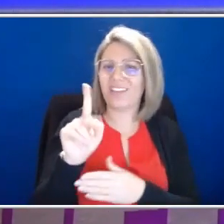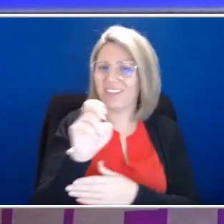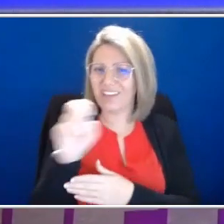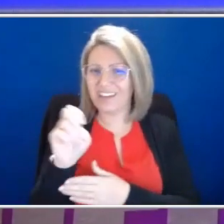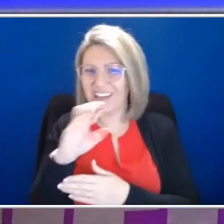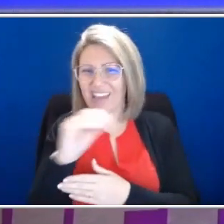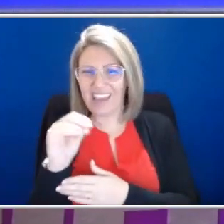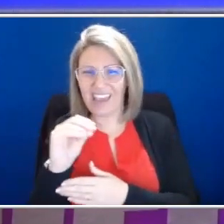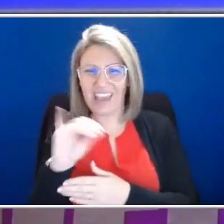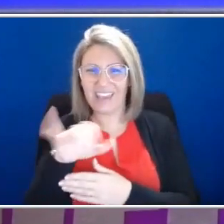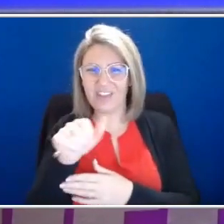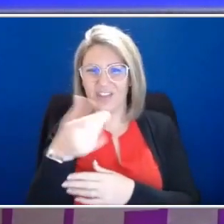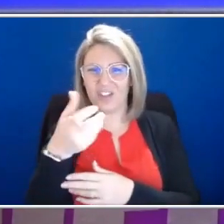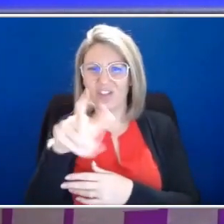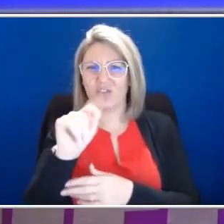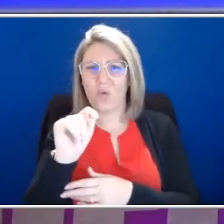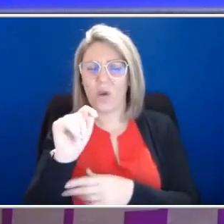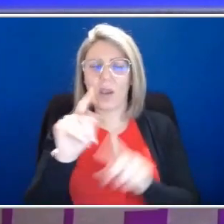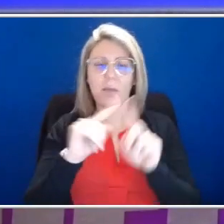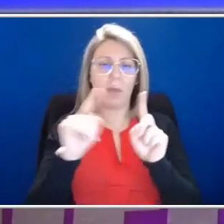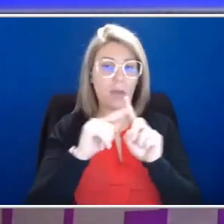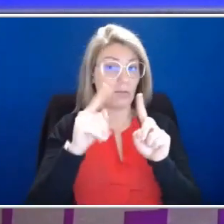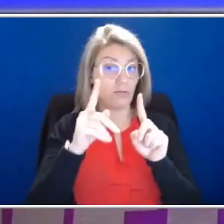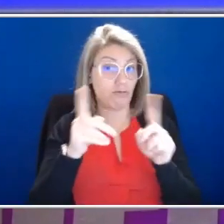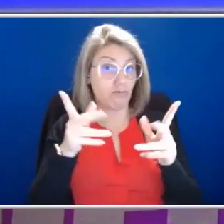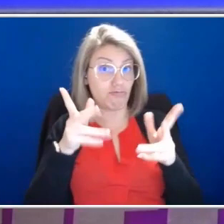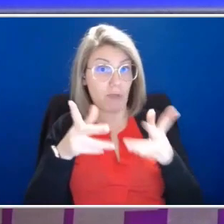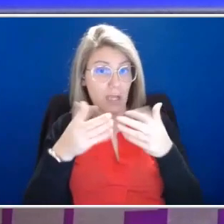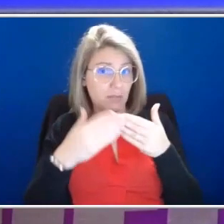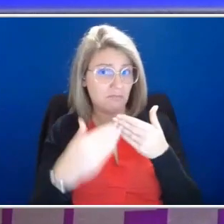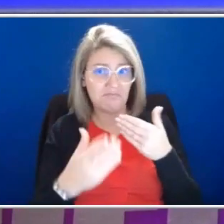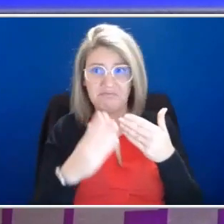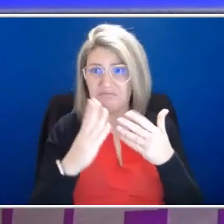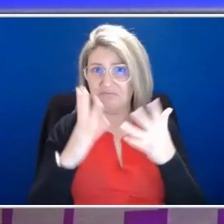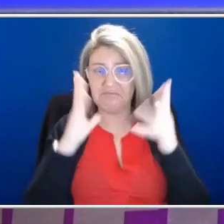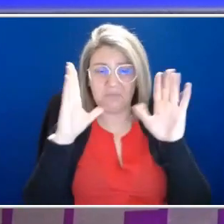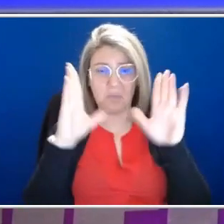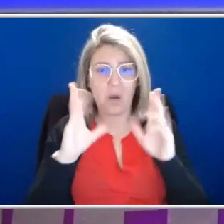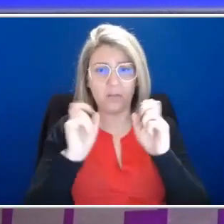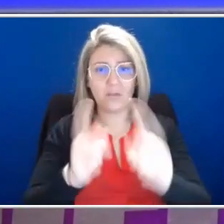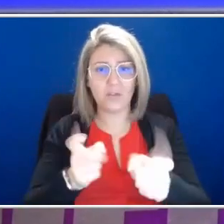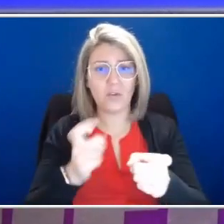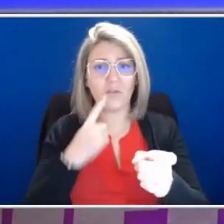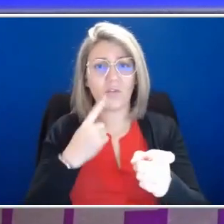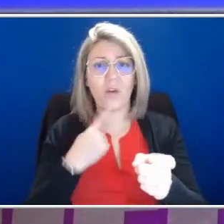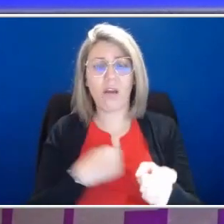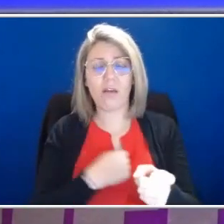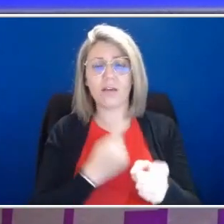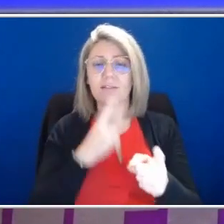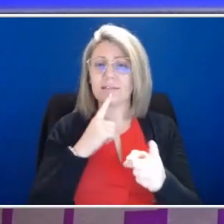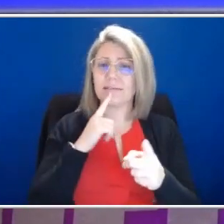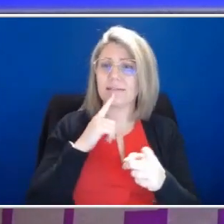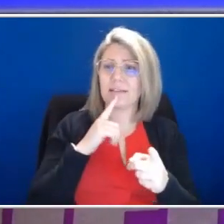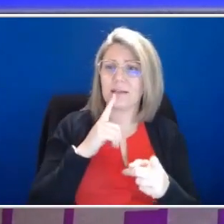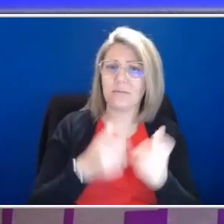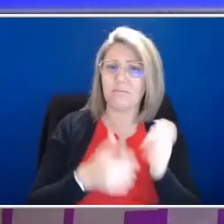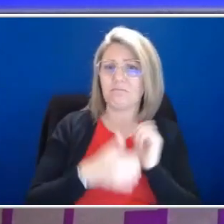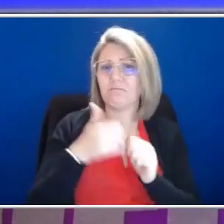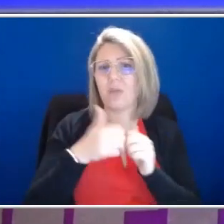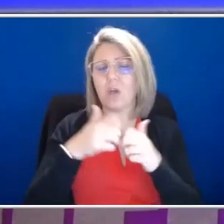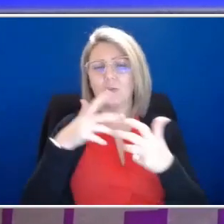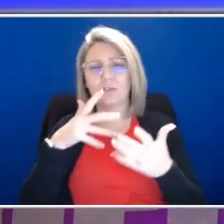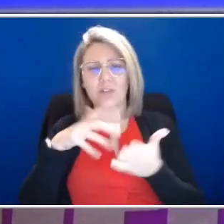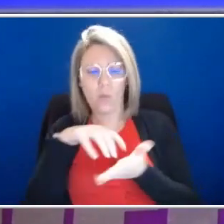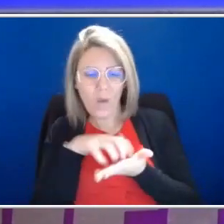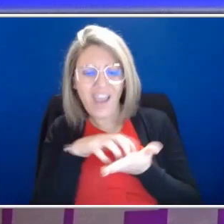rest of the bone is actually a great donor material for us. The majority of weight bearing, as Kyle mentioned, occurs through the tibia.